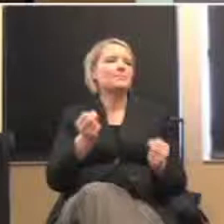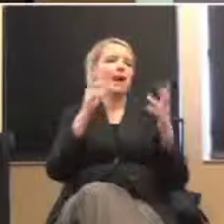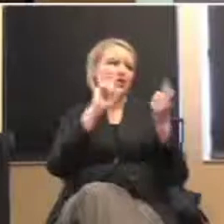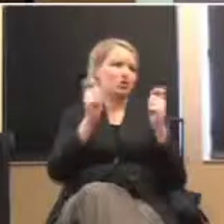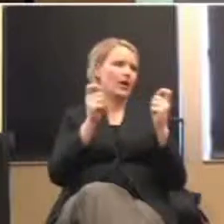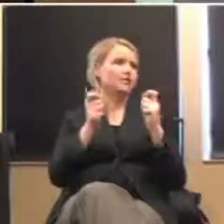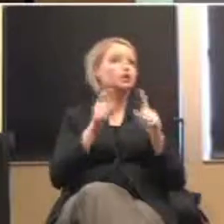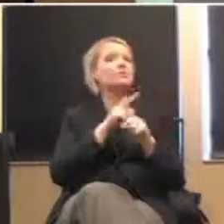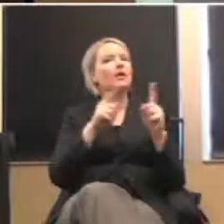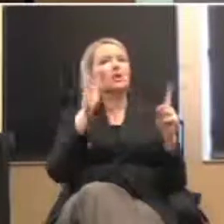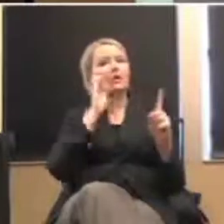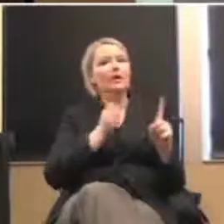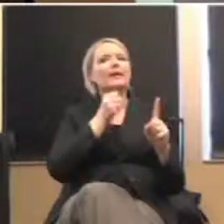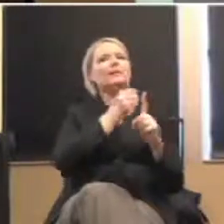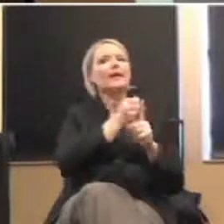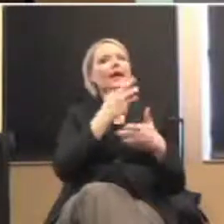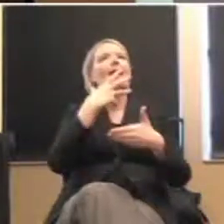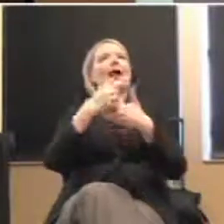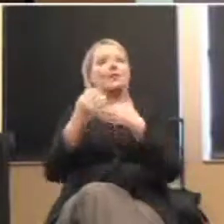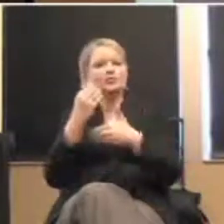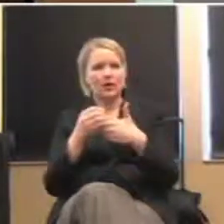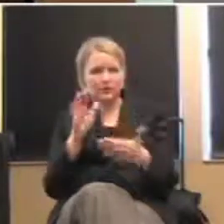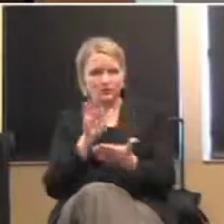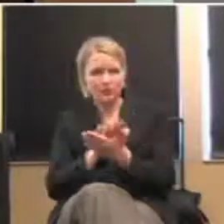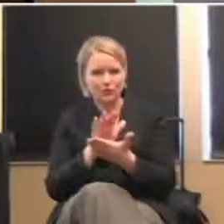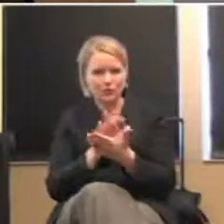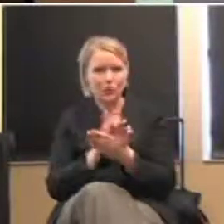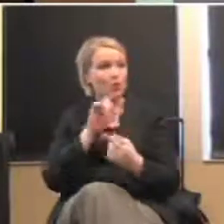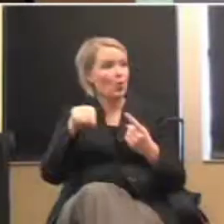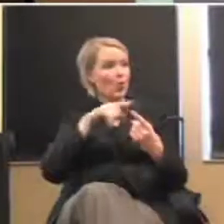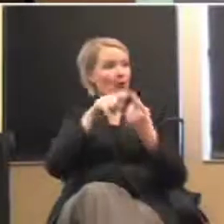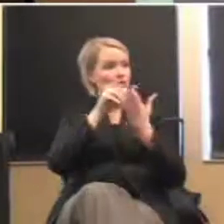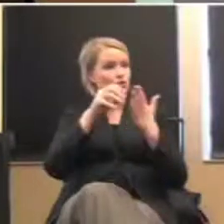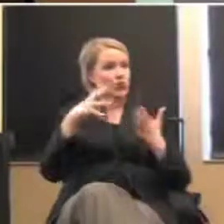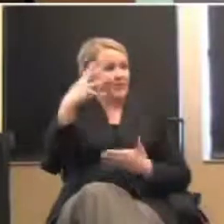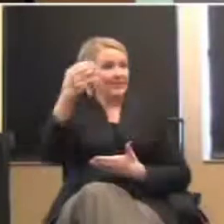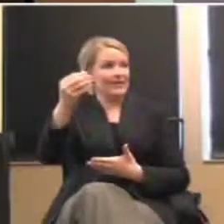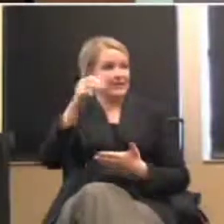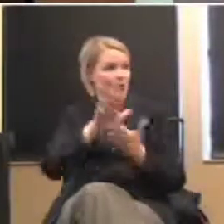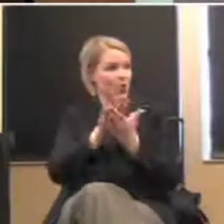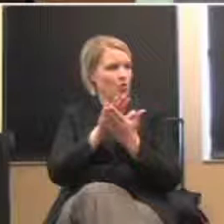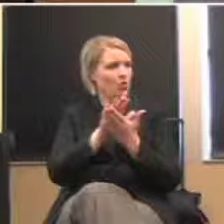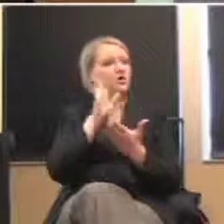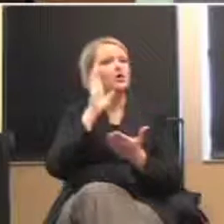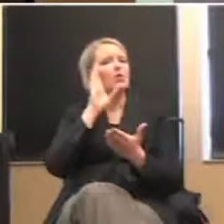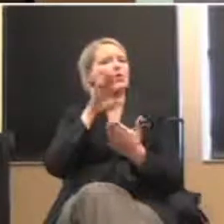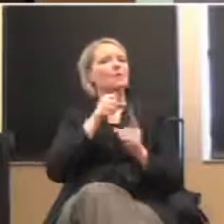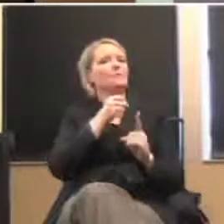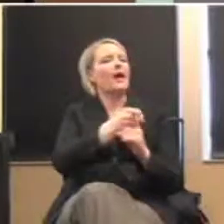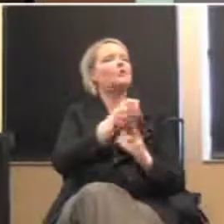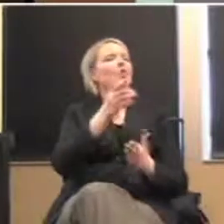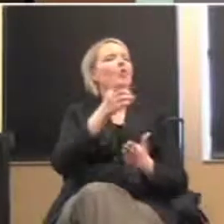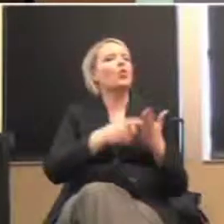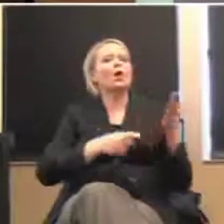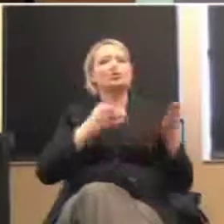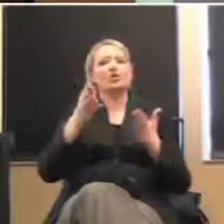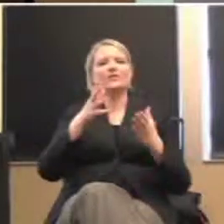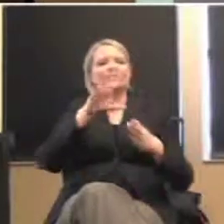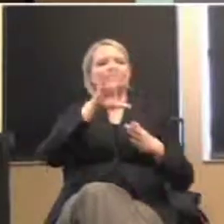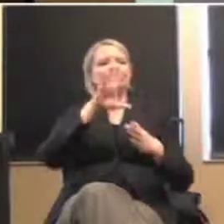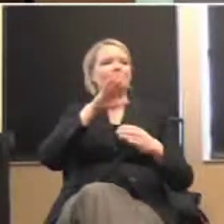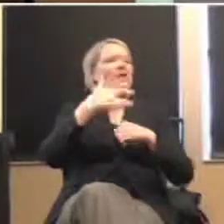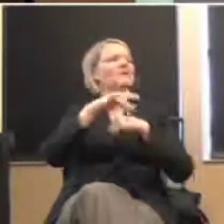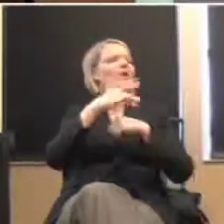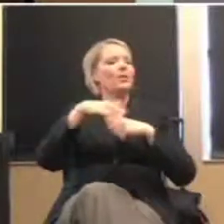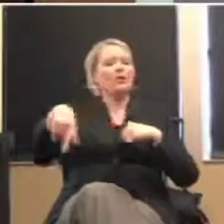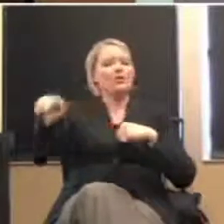it impacts outside of school. It impacts when the student leaves school, and it impacts what services are available in the community that a